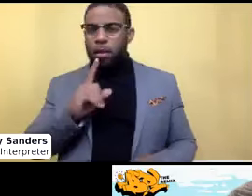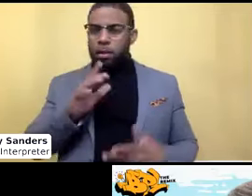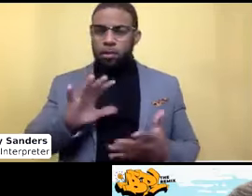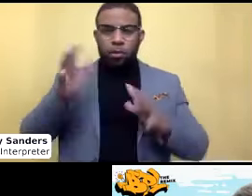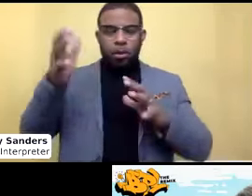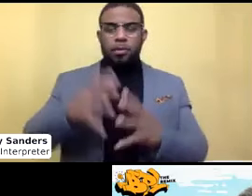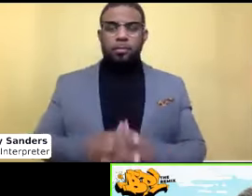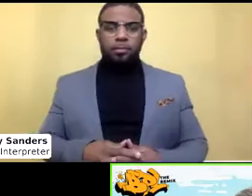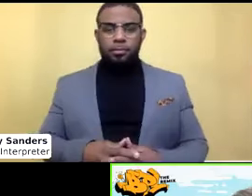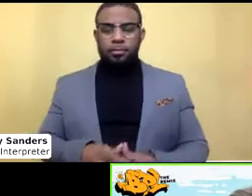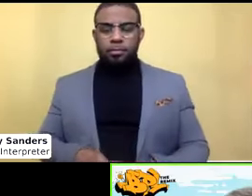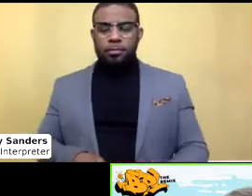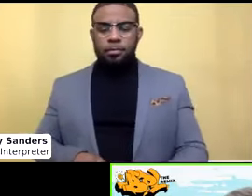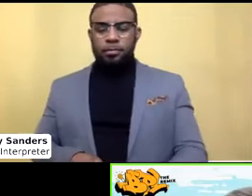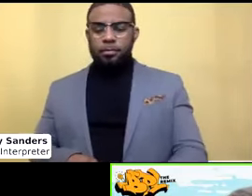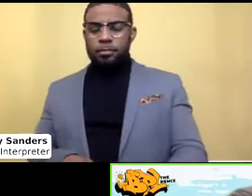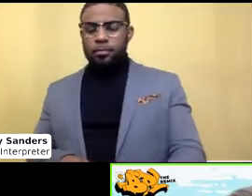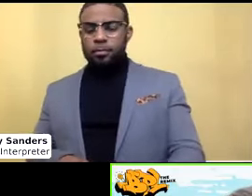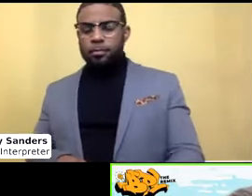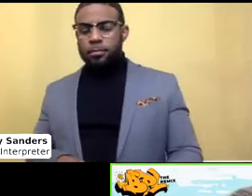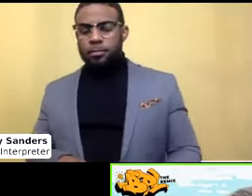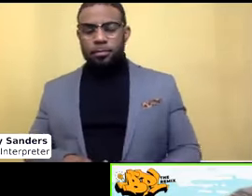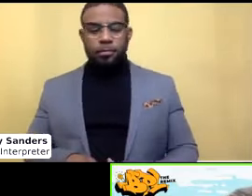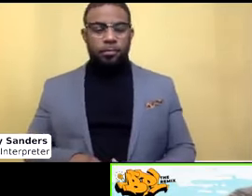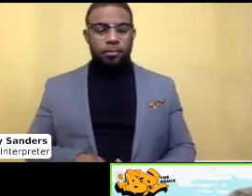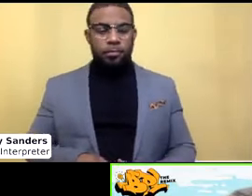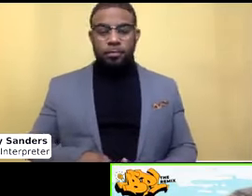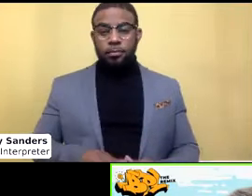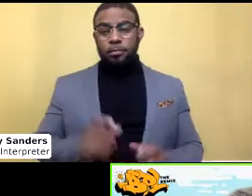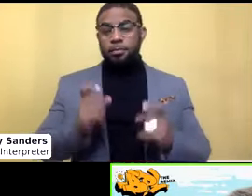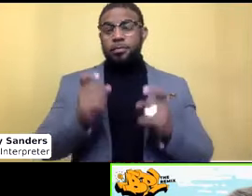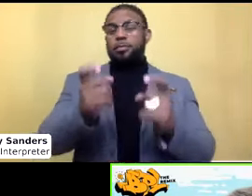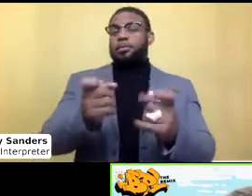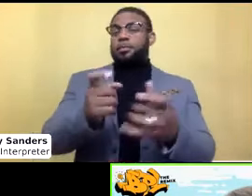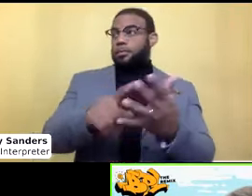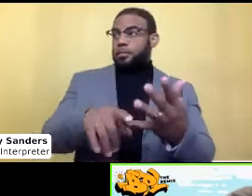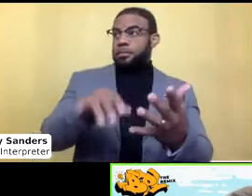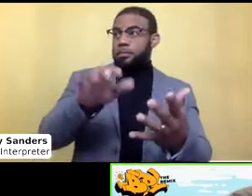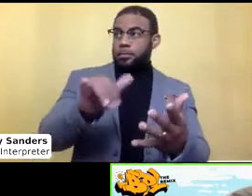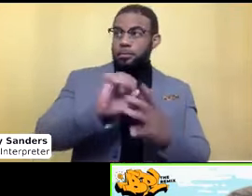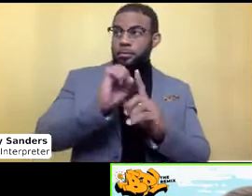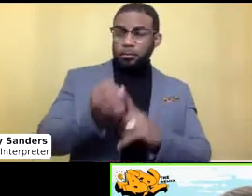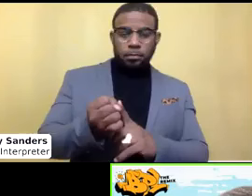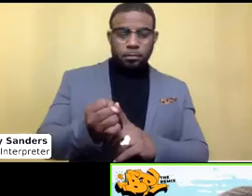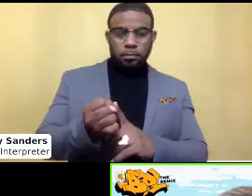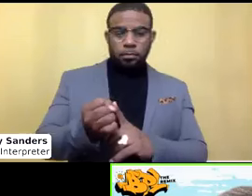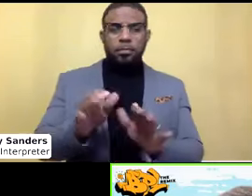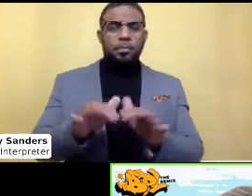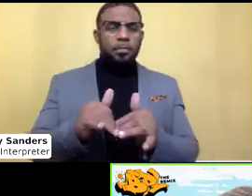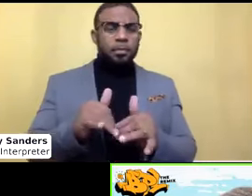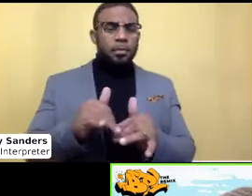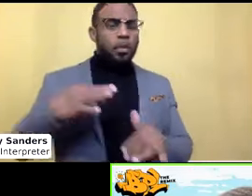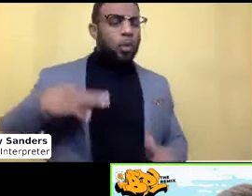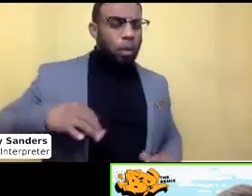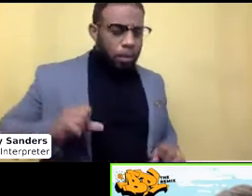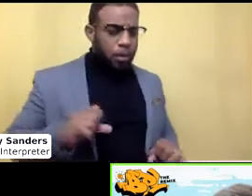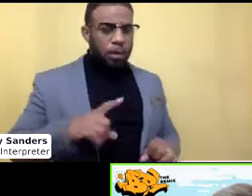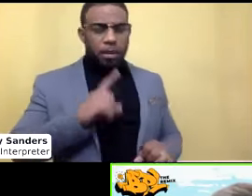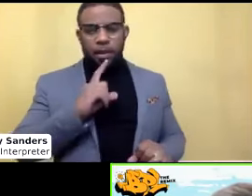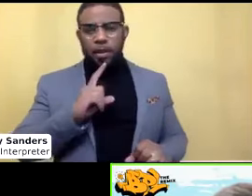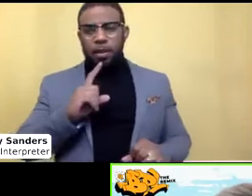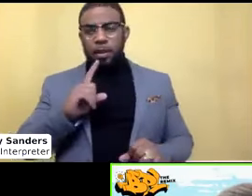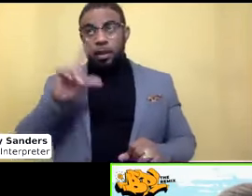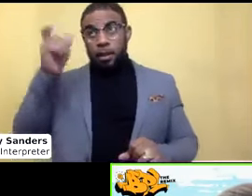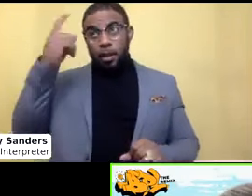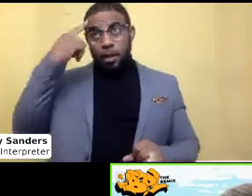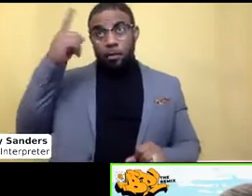corrupt. Yeah, absolutely. And I think, given that situation, how credible then is the